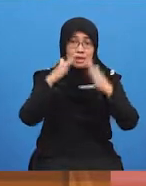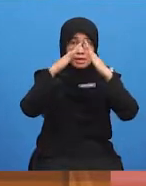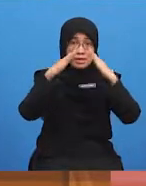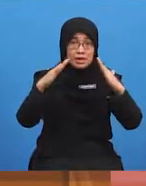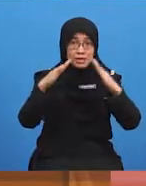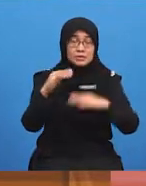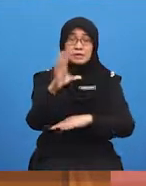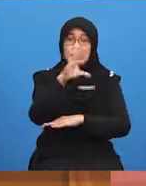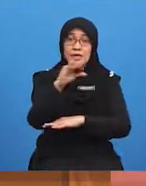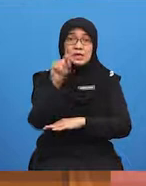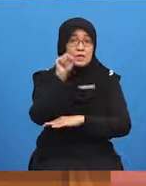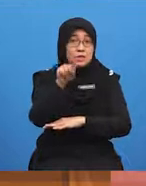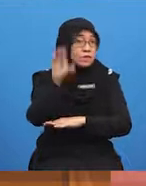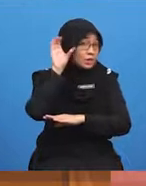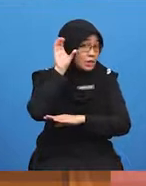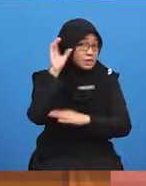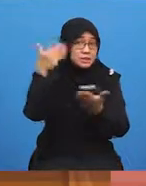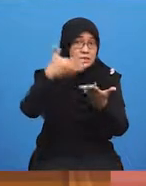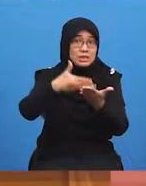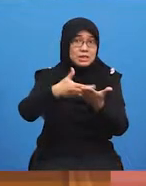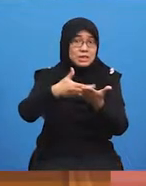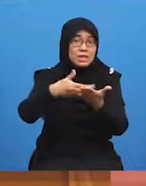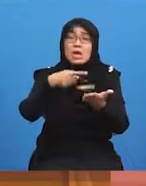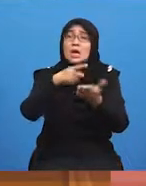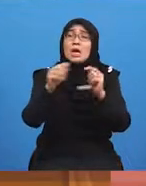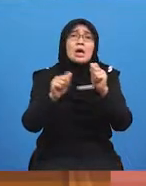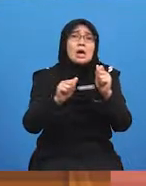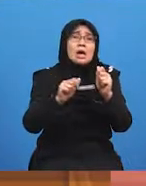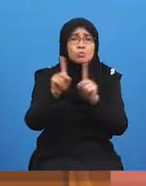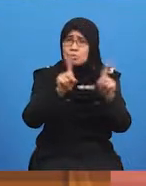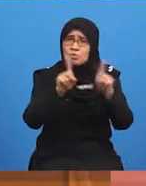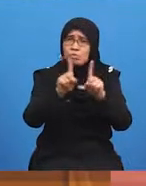to listen again and tell me which part of the house.